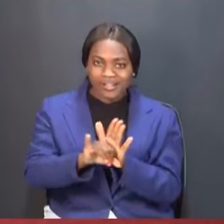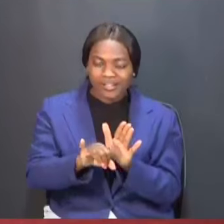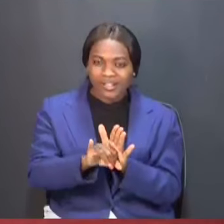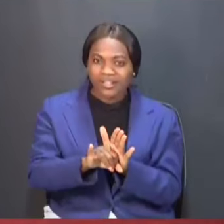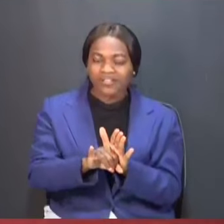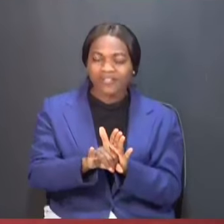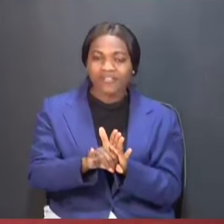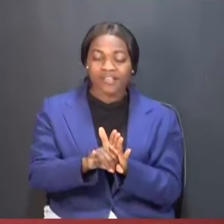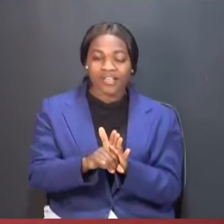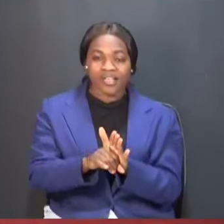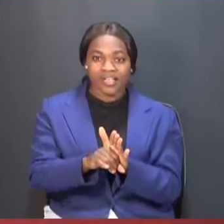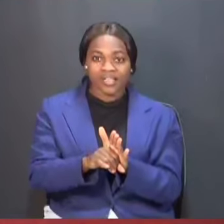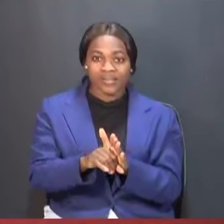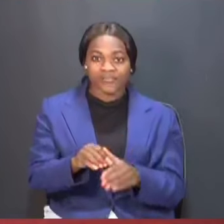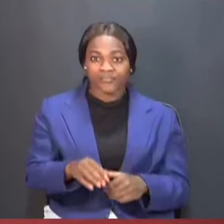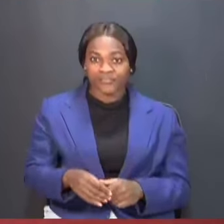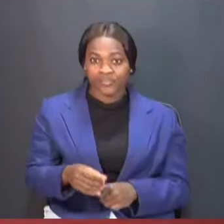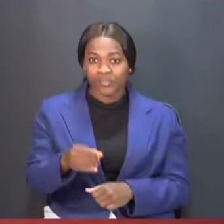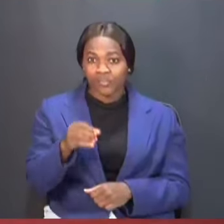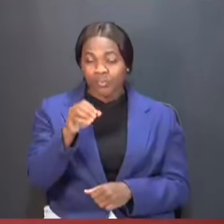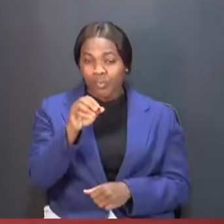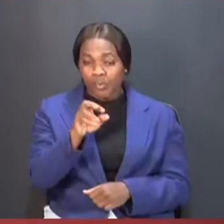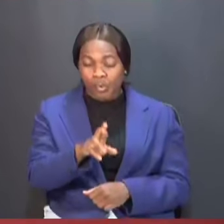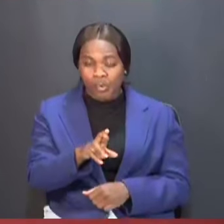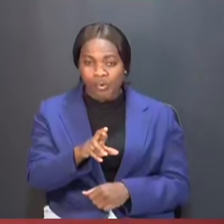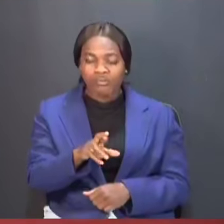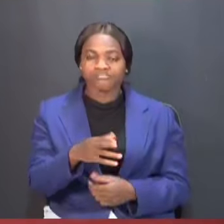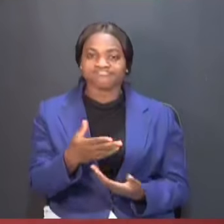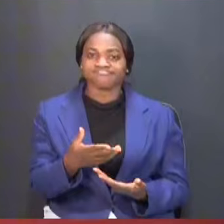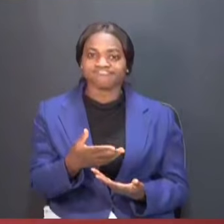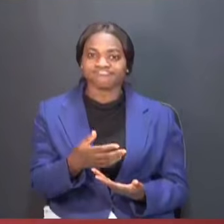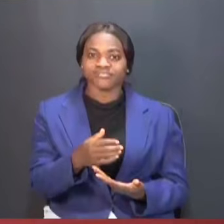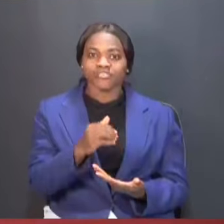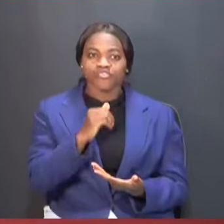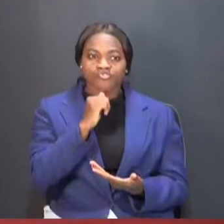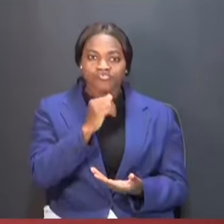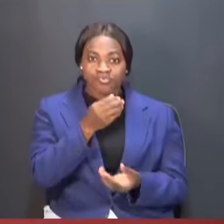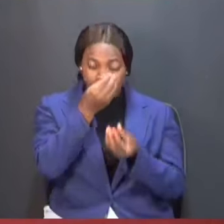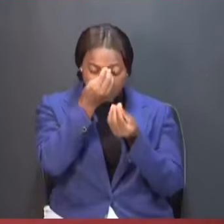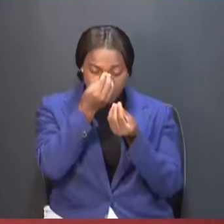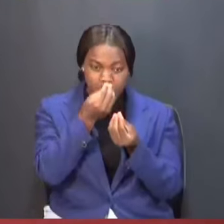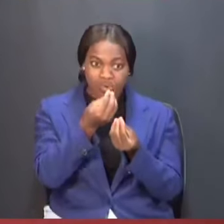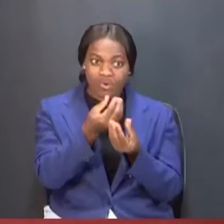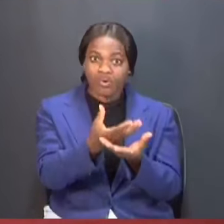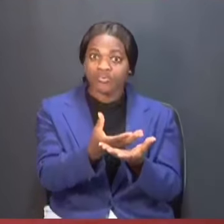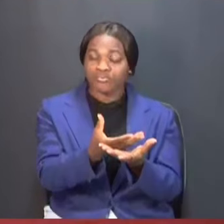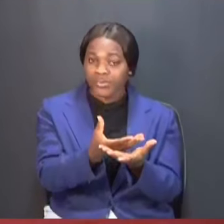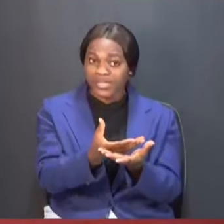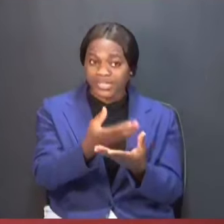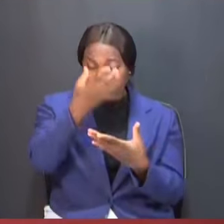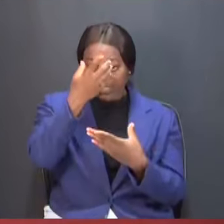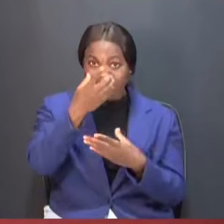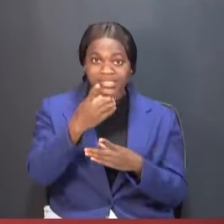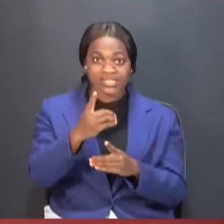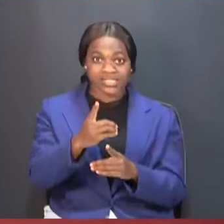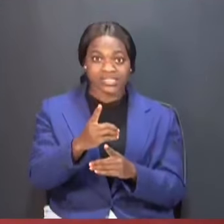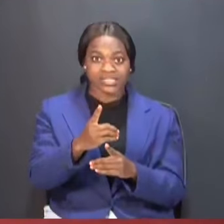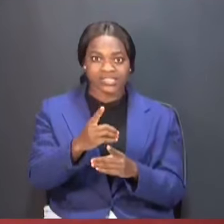or disregard of a resolution as a distinct ground of